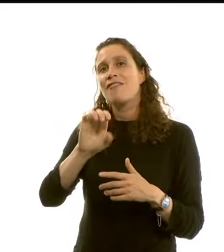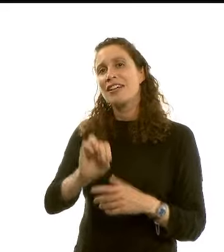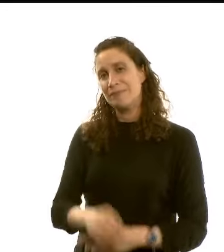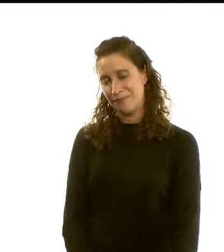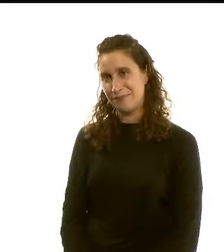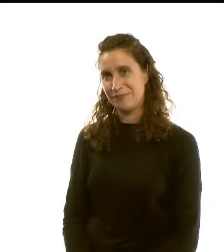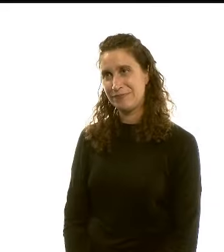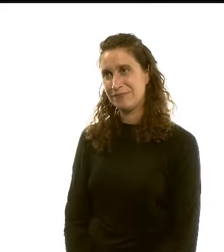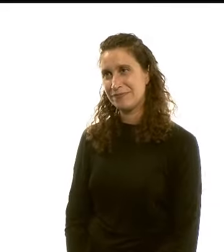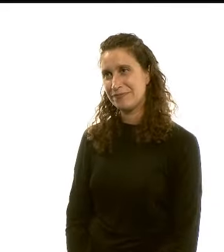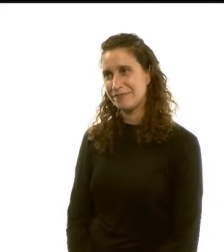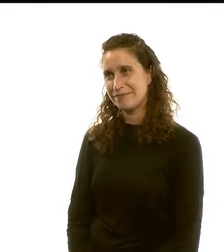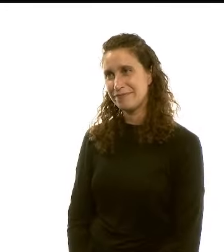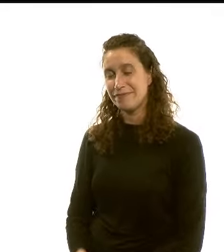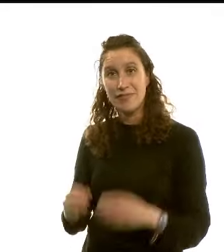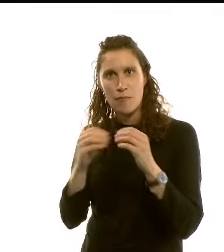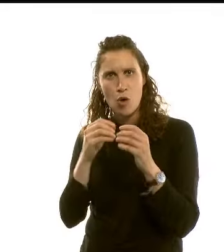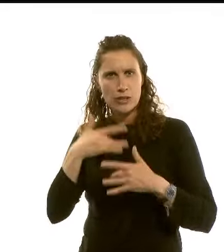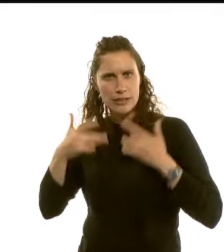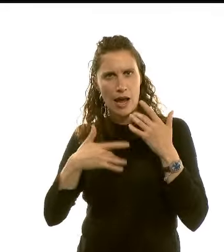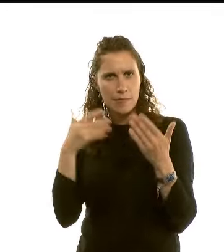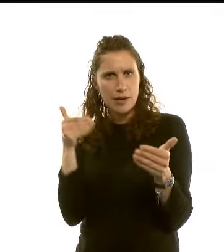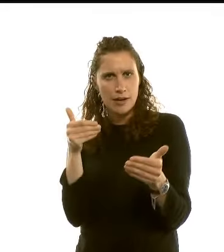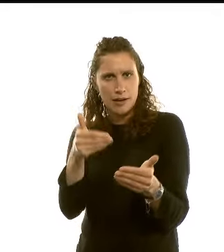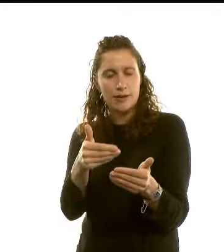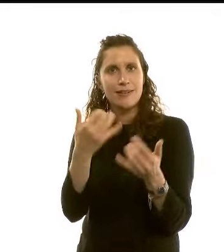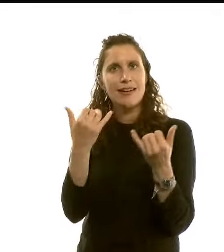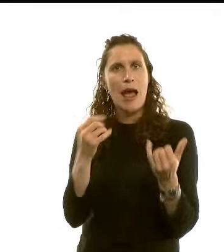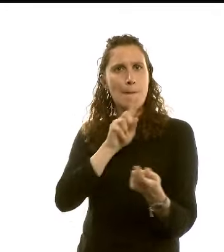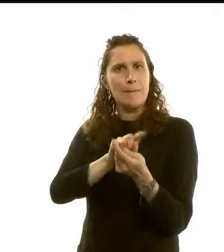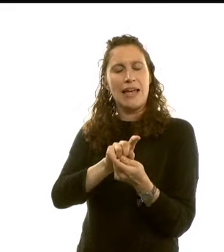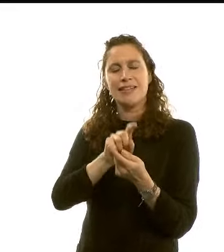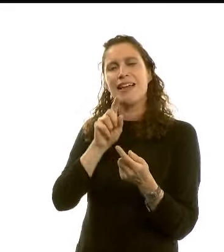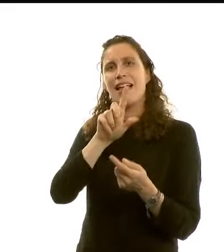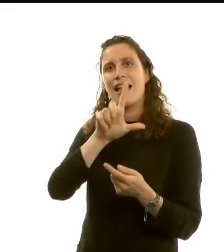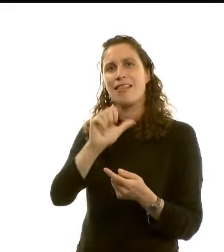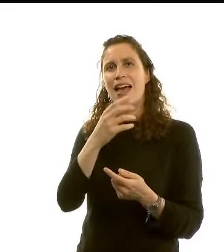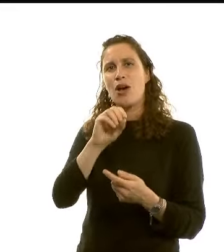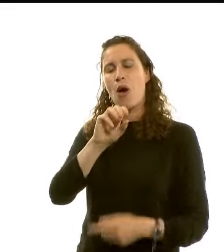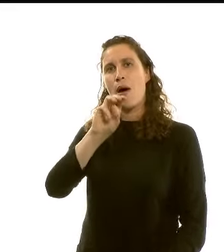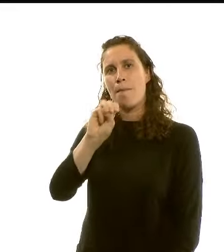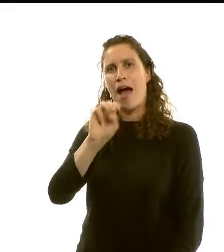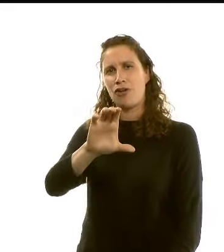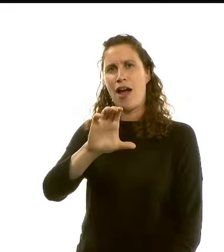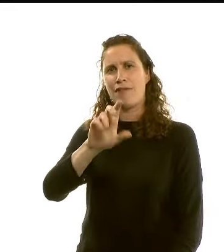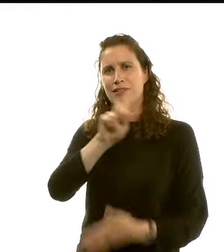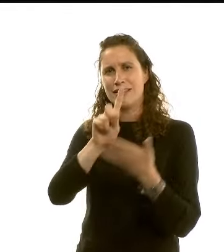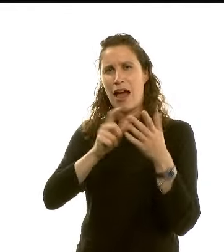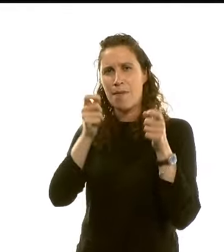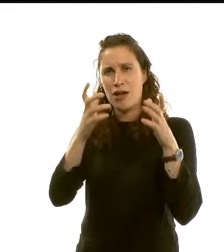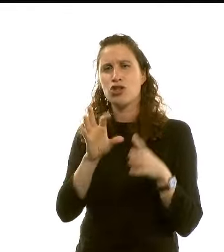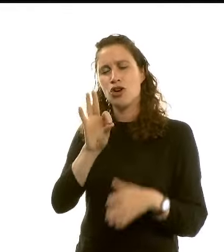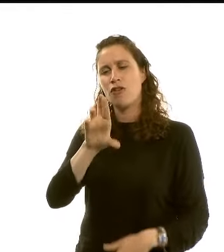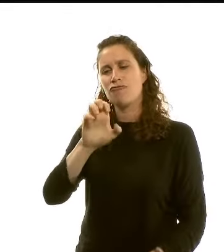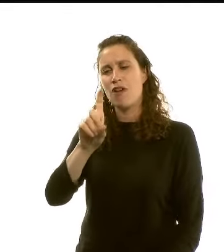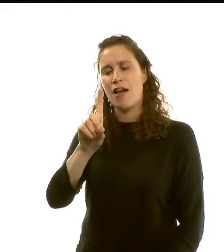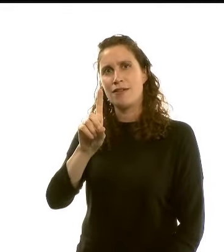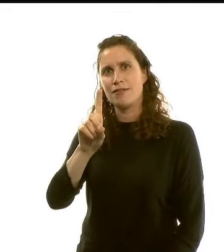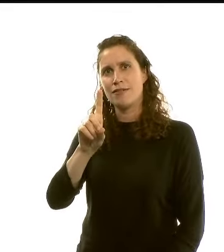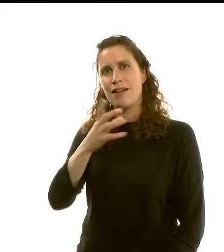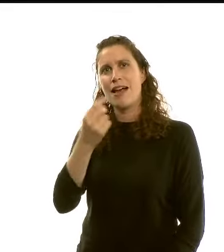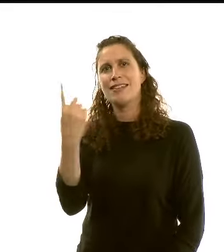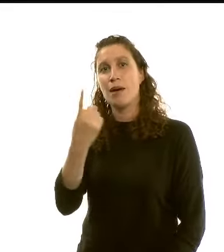is more excitement to come. Would you believe it? Get ready to meet Lego Minecraft design manager Fred and someone you might recognize from the